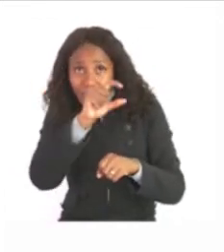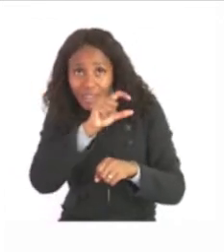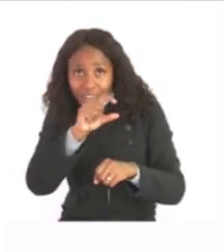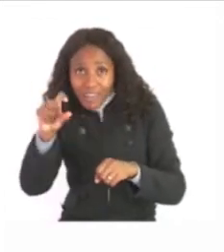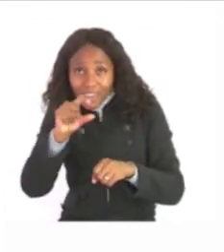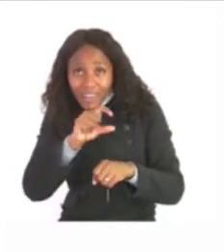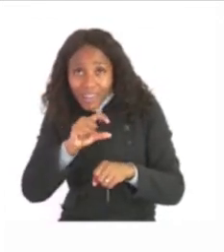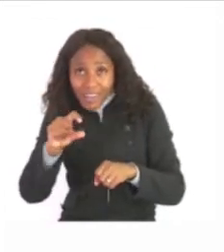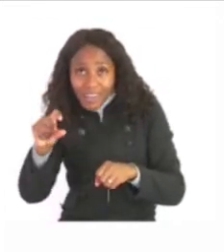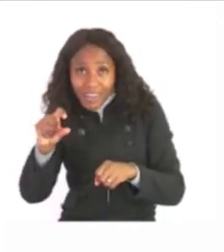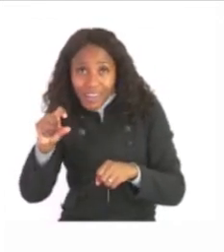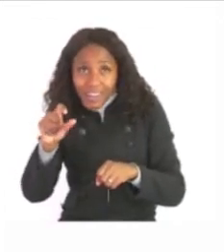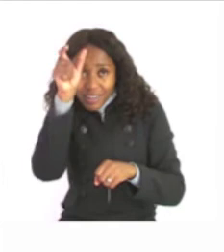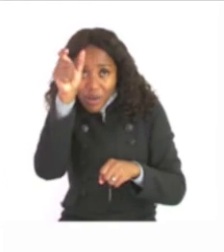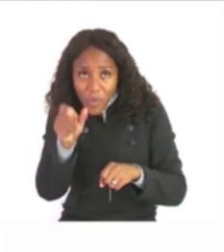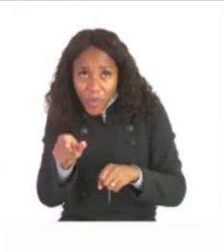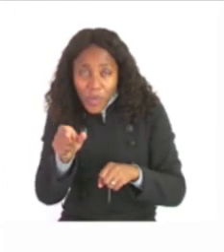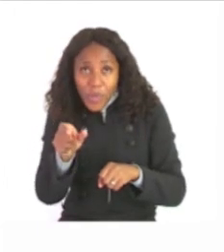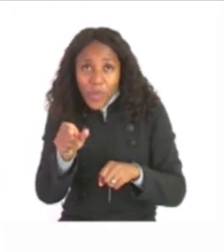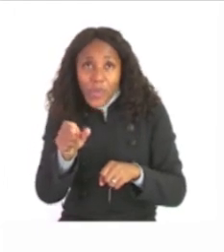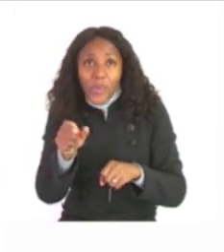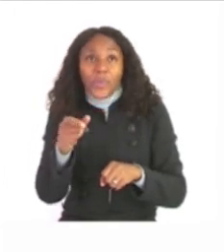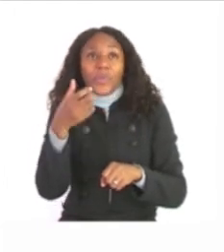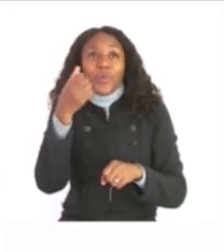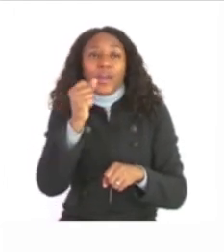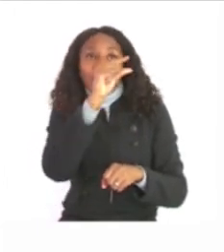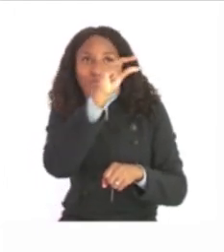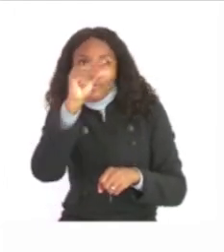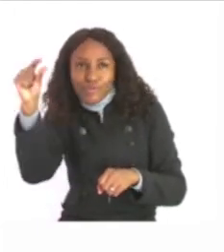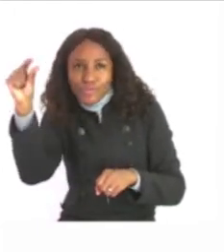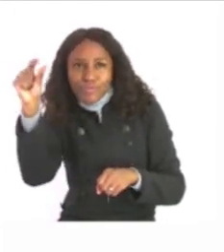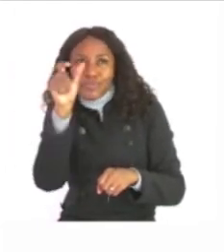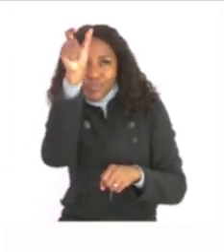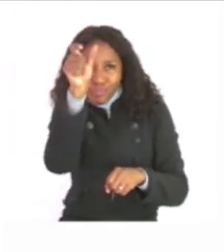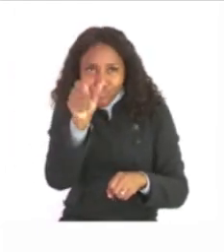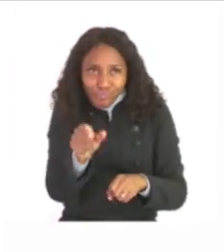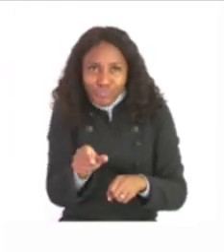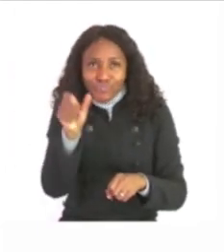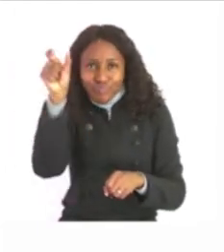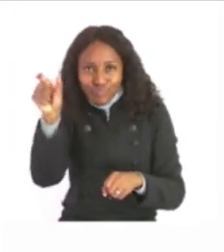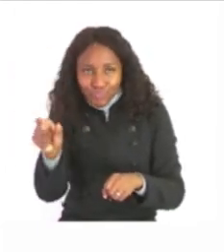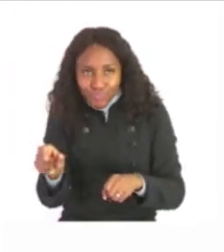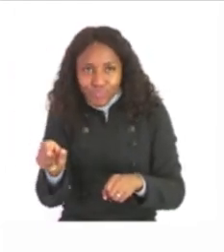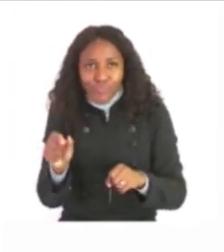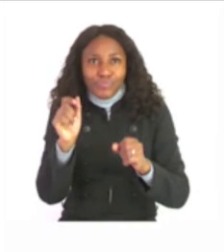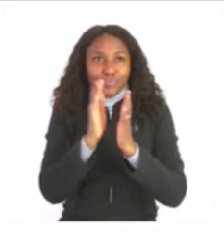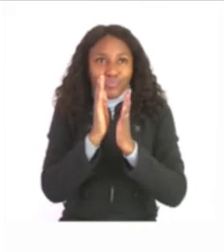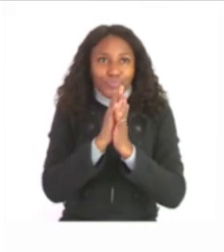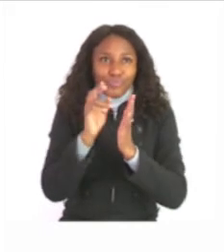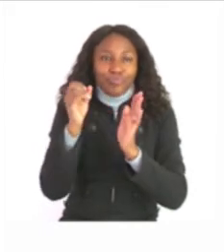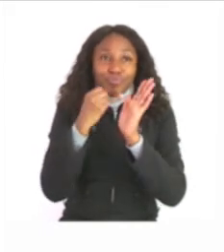food safety crossword puzzle. So you have words across that you need to complete and words down. So read the